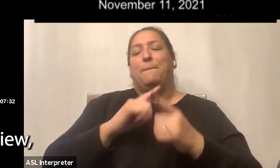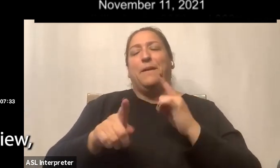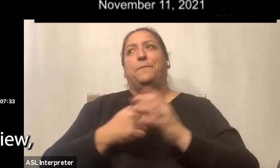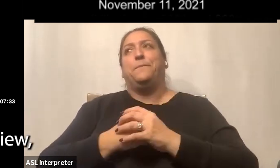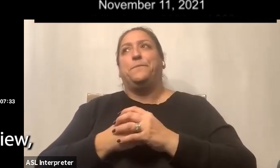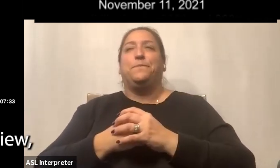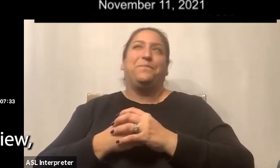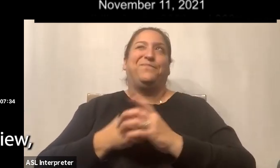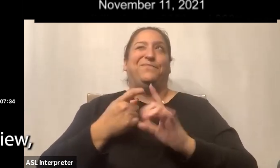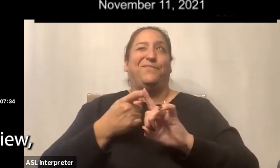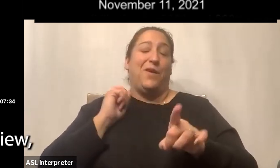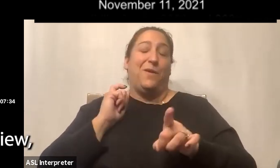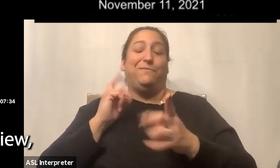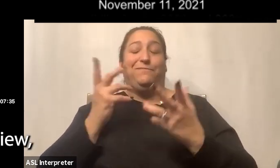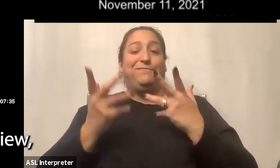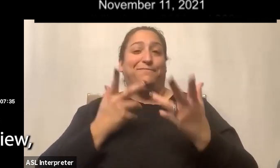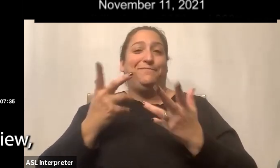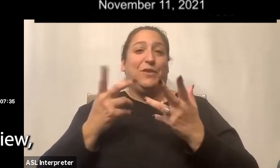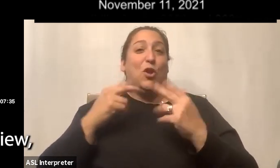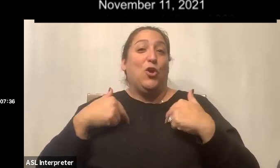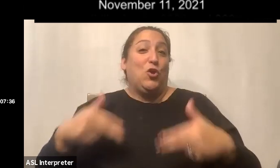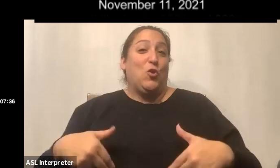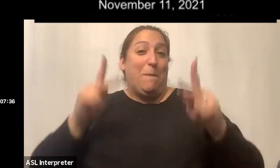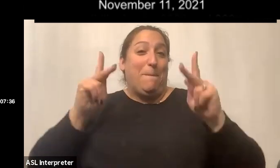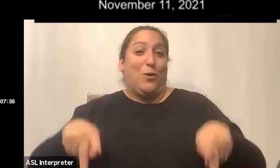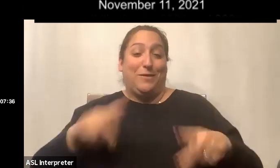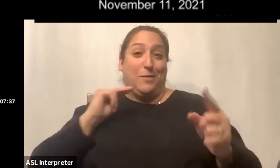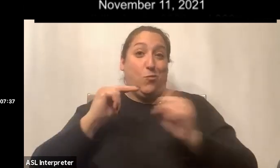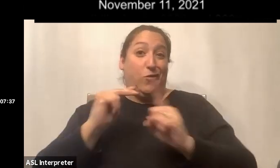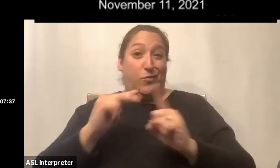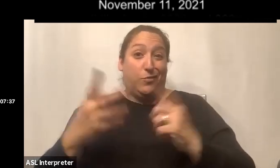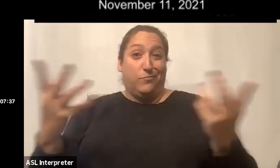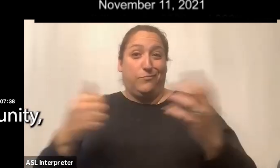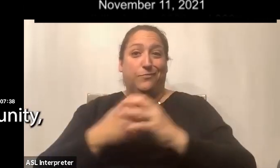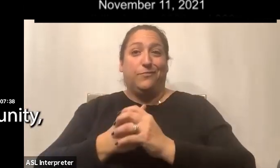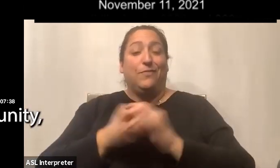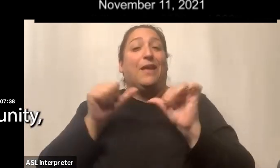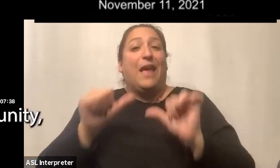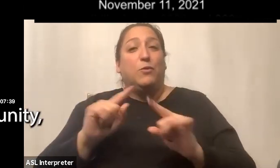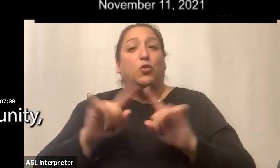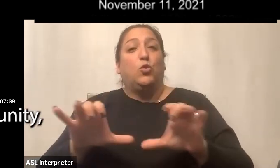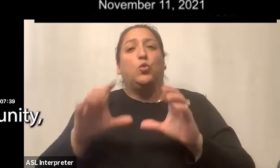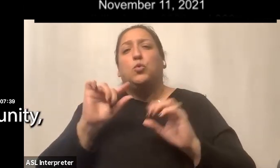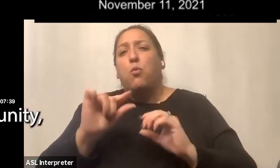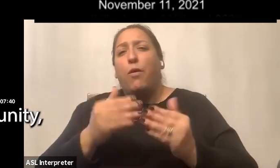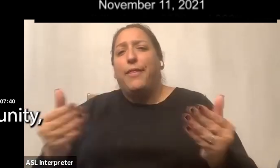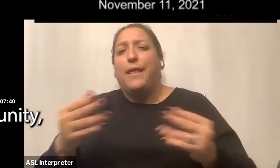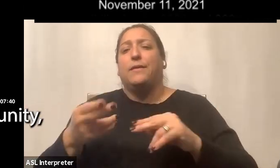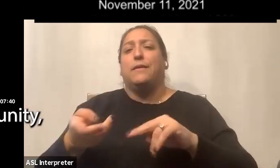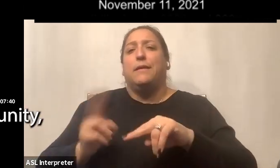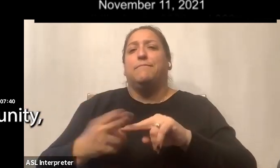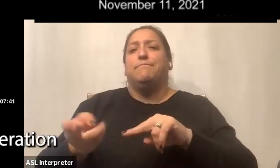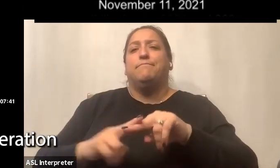really from, just a human being point of view, being able to do small things and build a